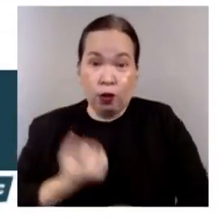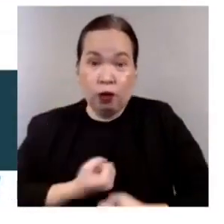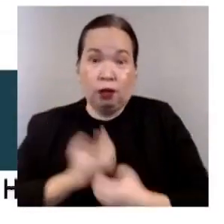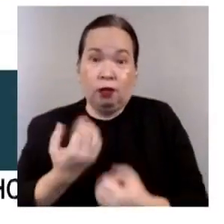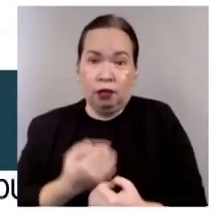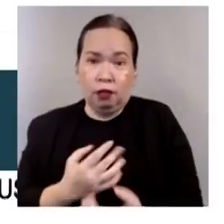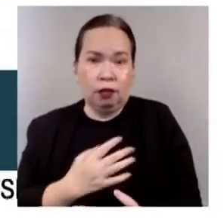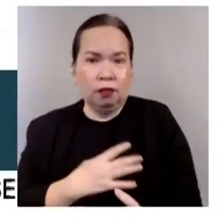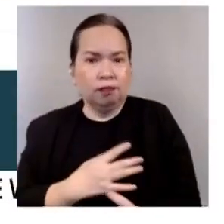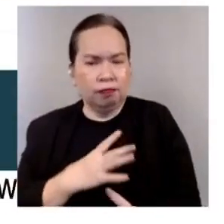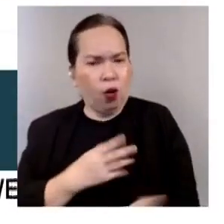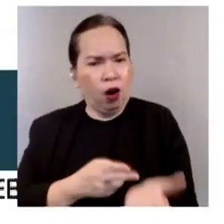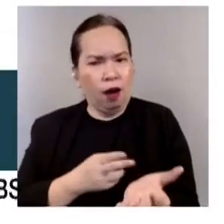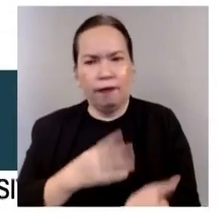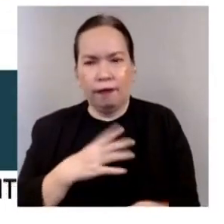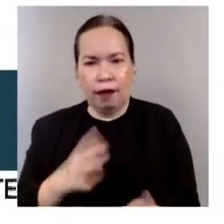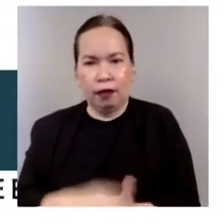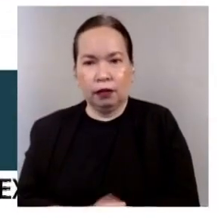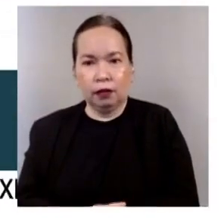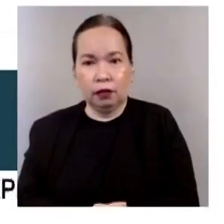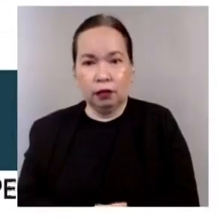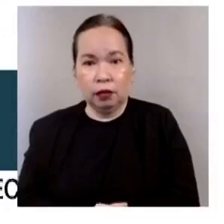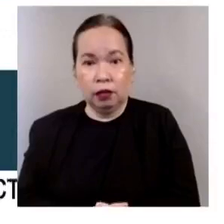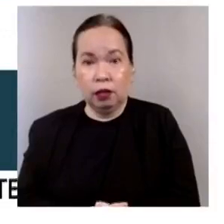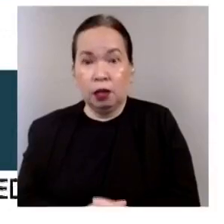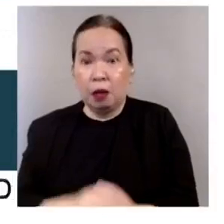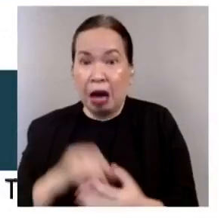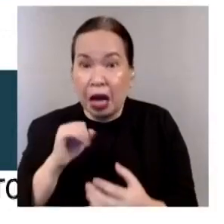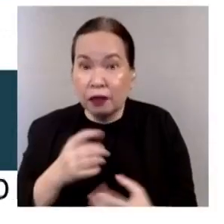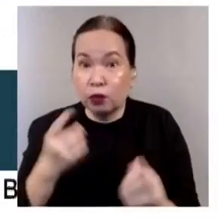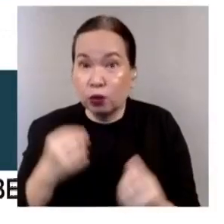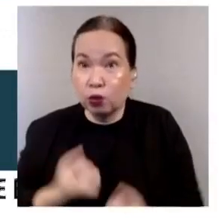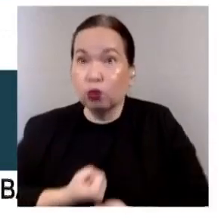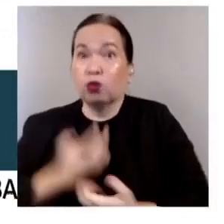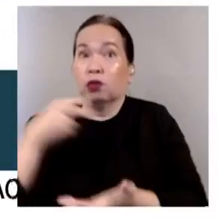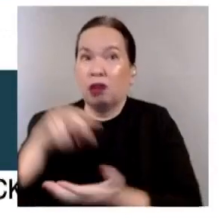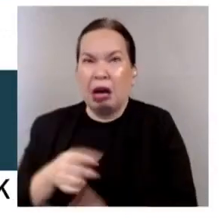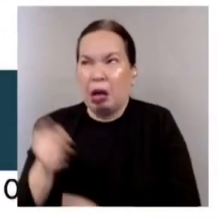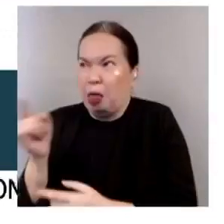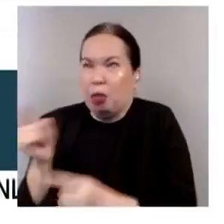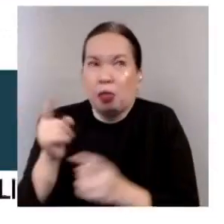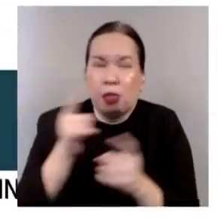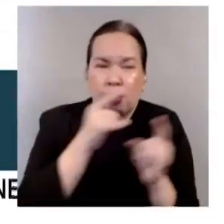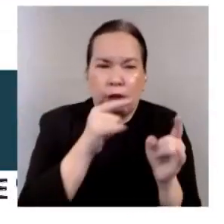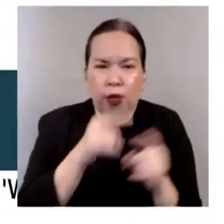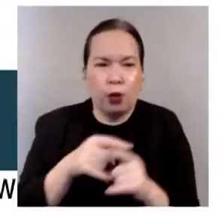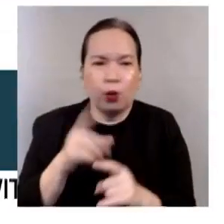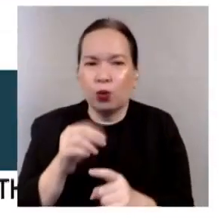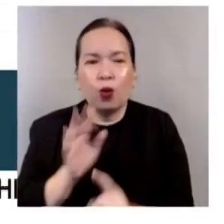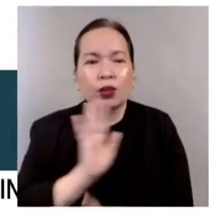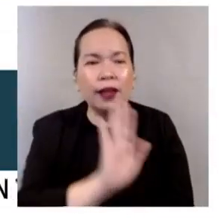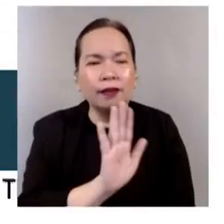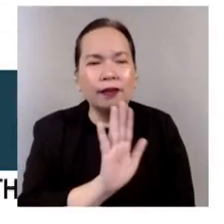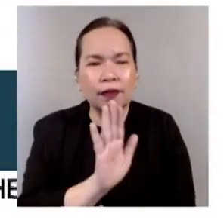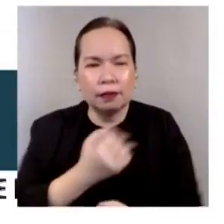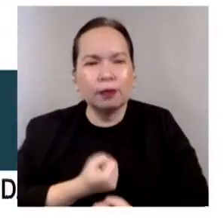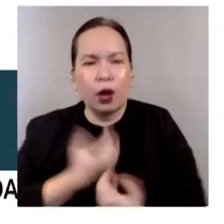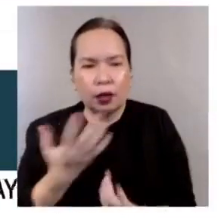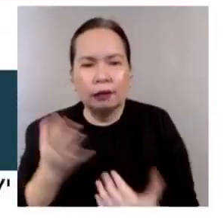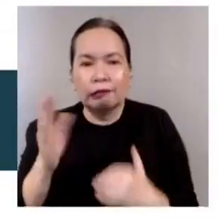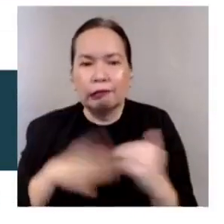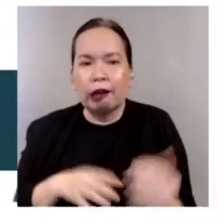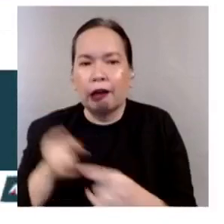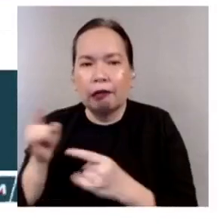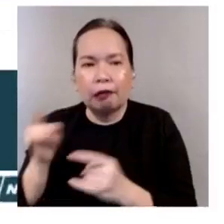it. Walang mangyayari kung maninira kayo. Tandaan nyo yan. Buhatin nyo ang sariling bangko ninyo. That's more important.